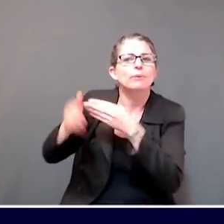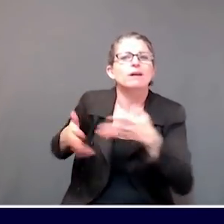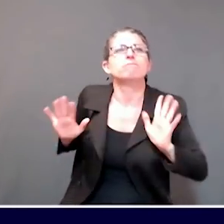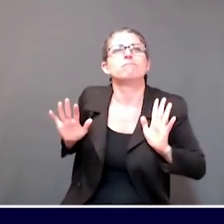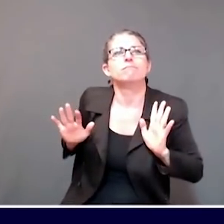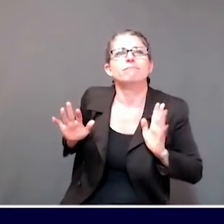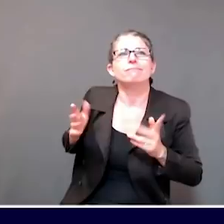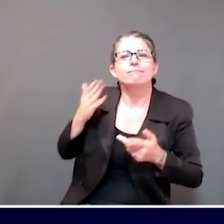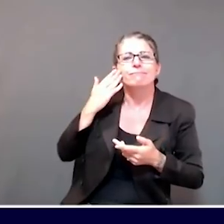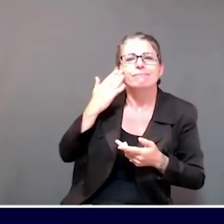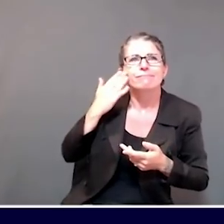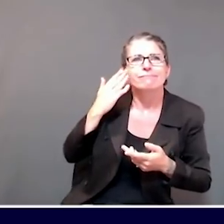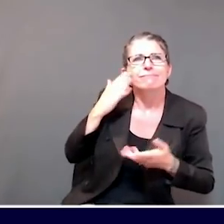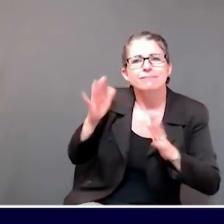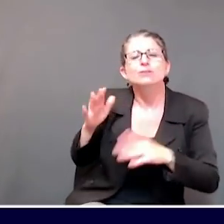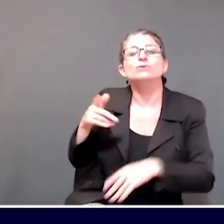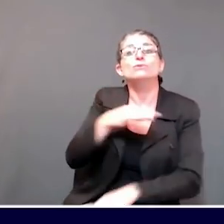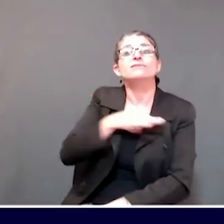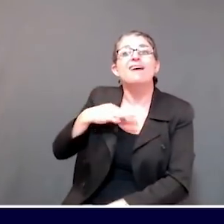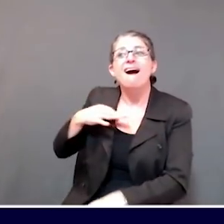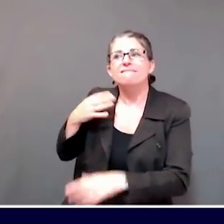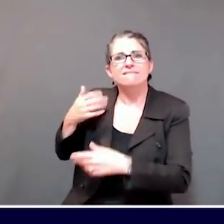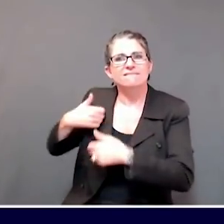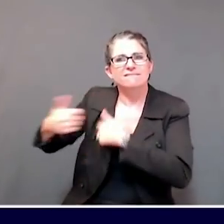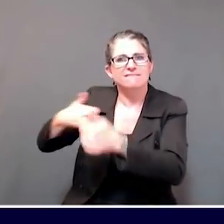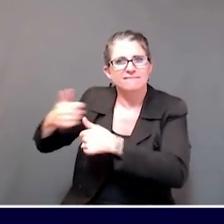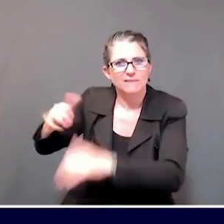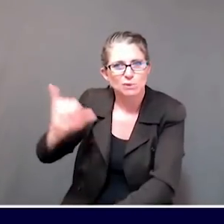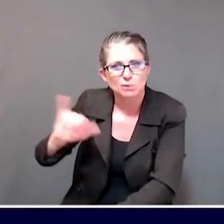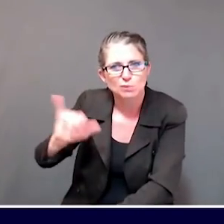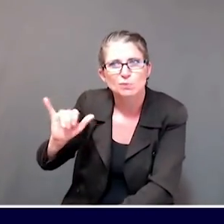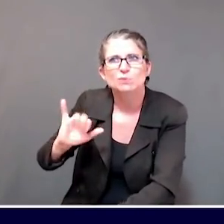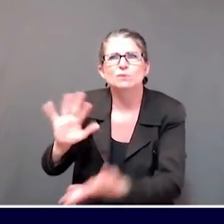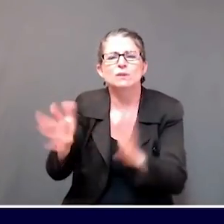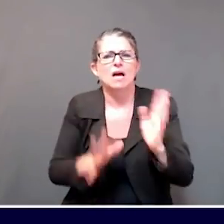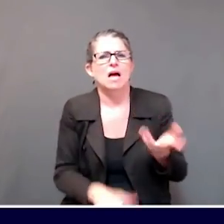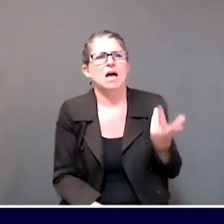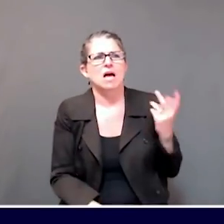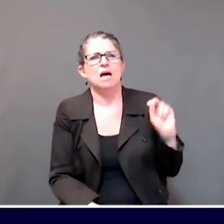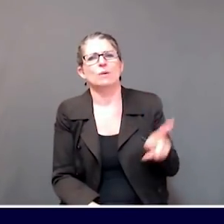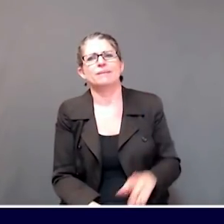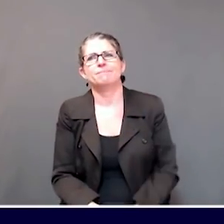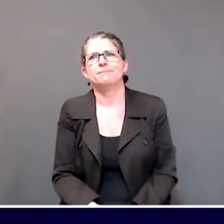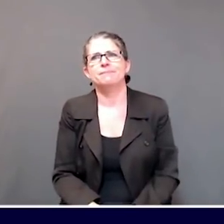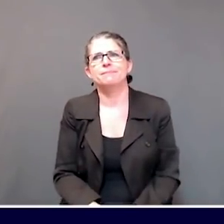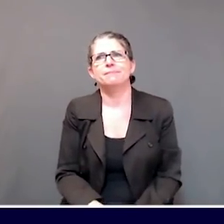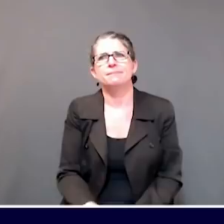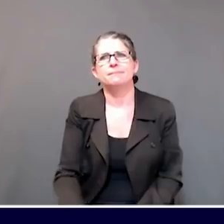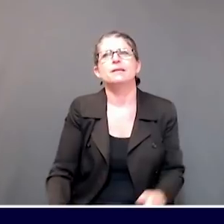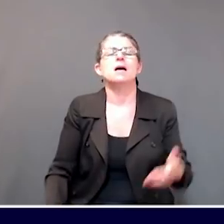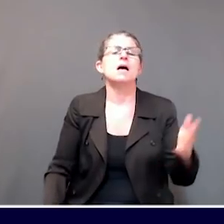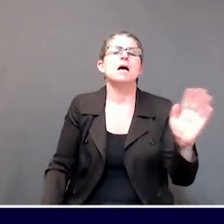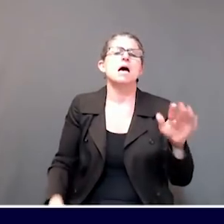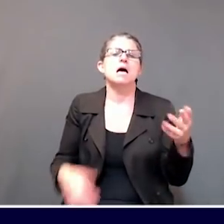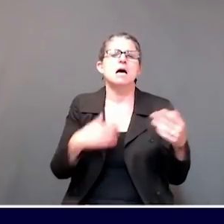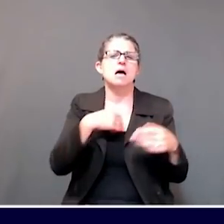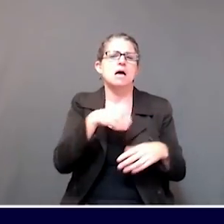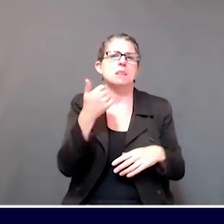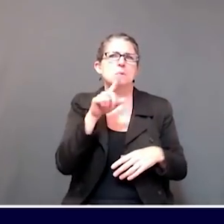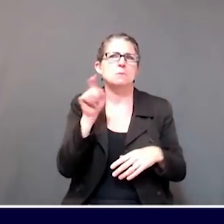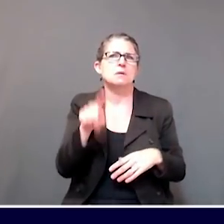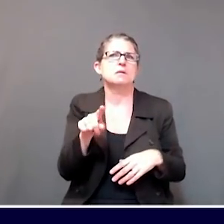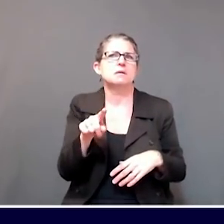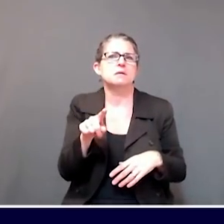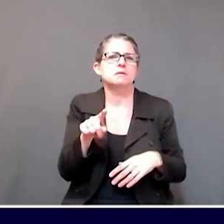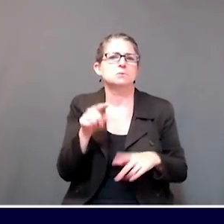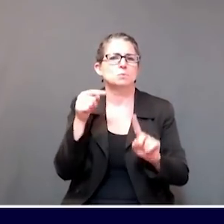Okay. And then 2 smaller questions related to the swab and send site